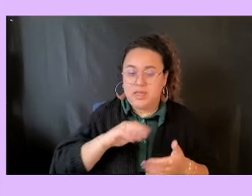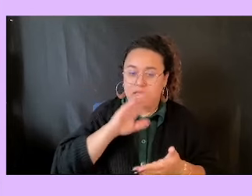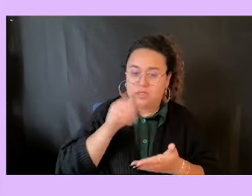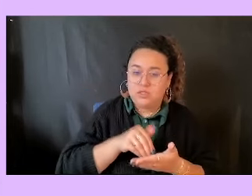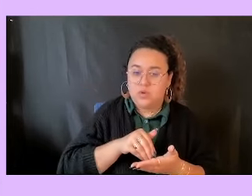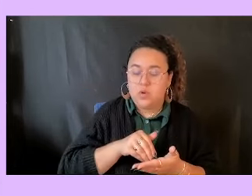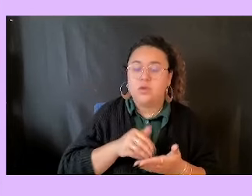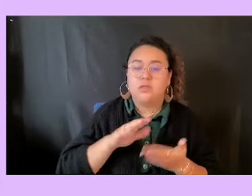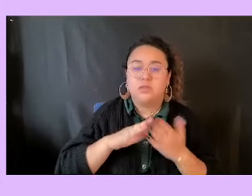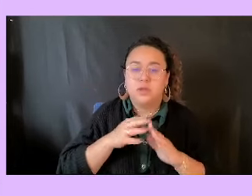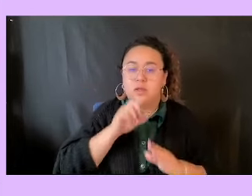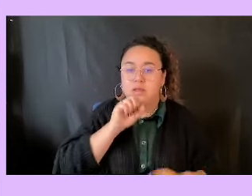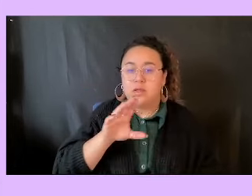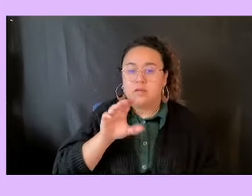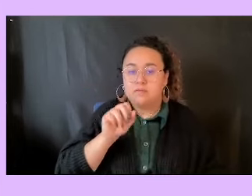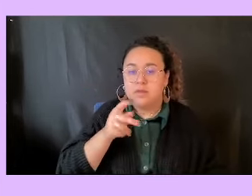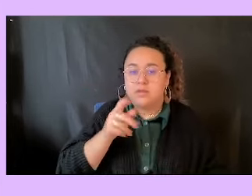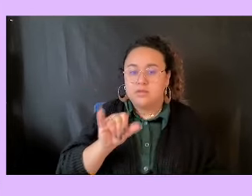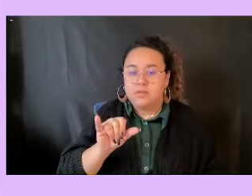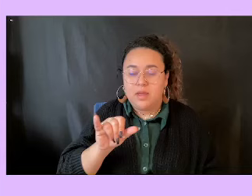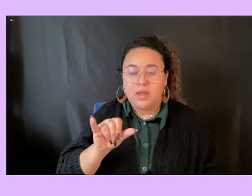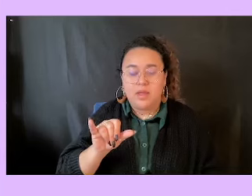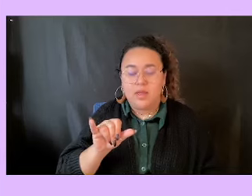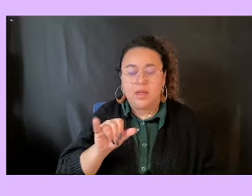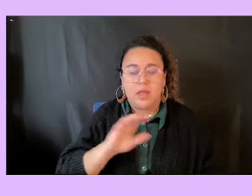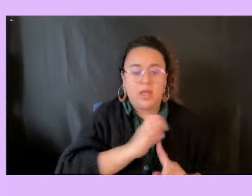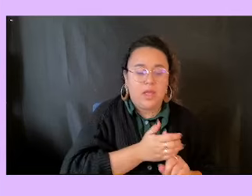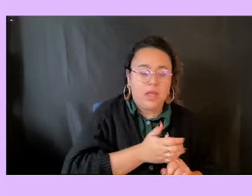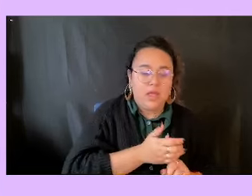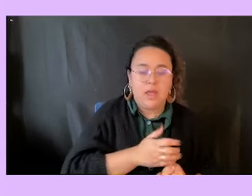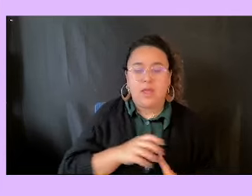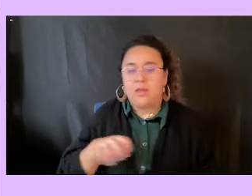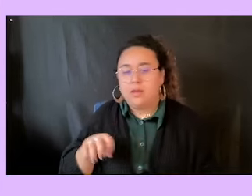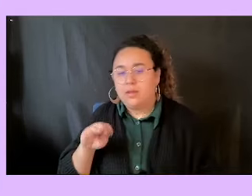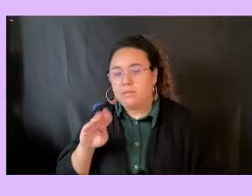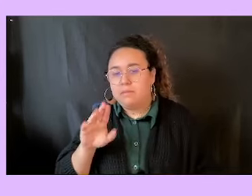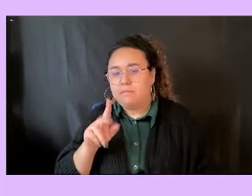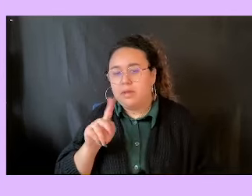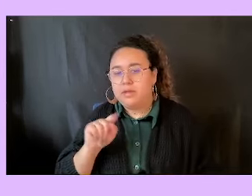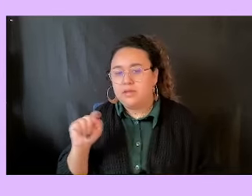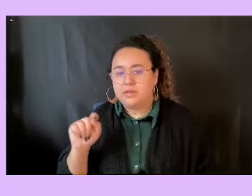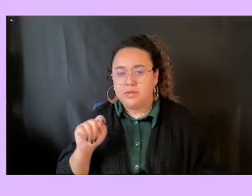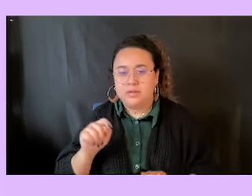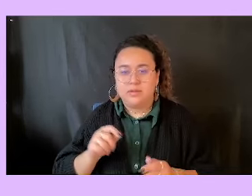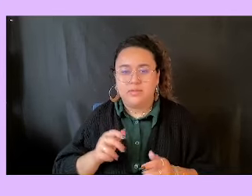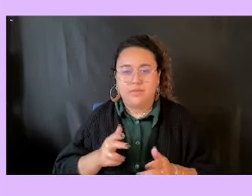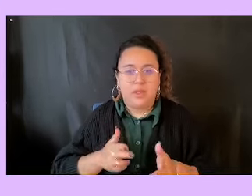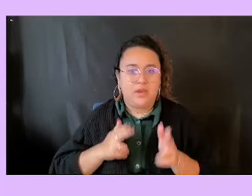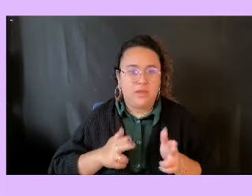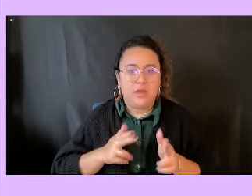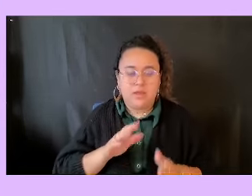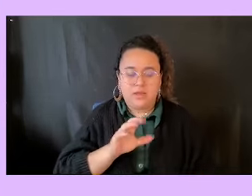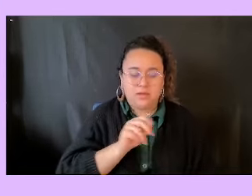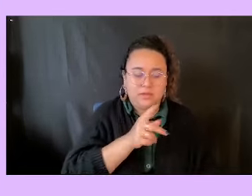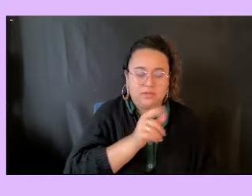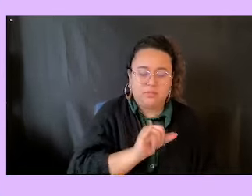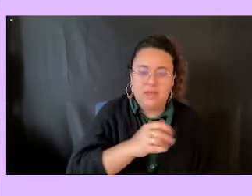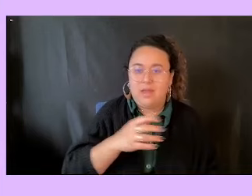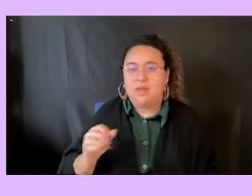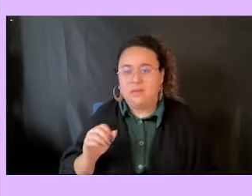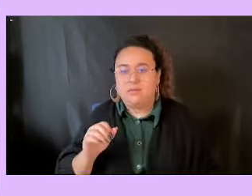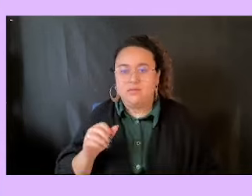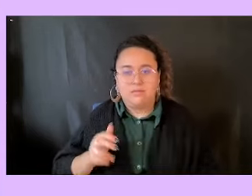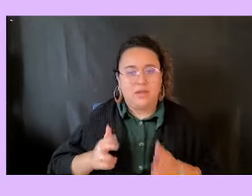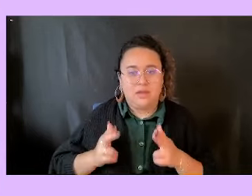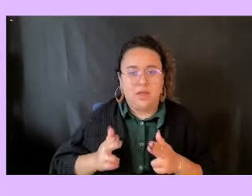loves cosplay and muskets, you know, and a city that loves cosplay and muskets. So